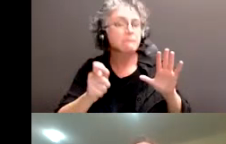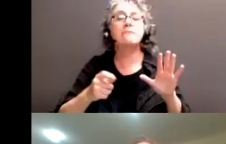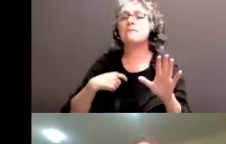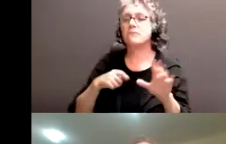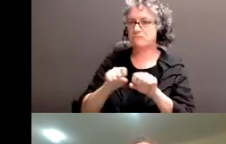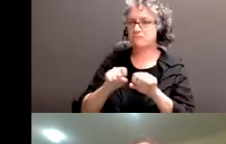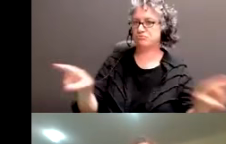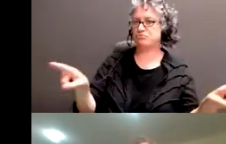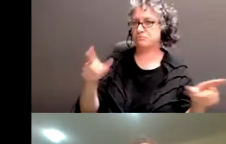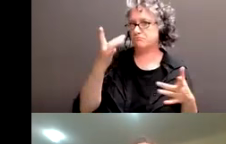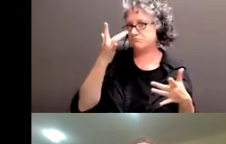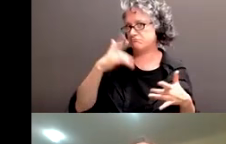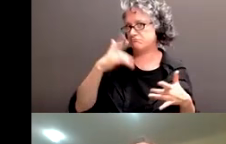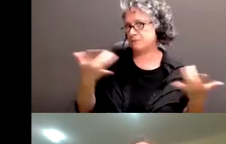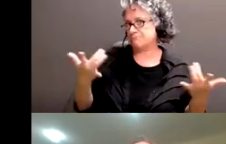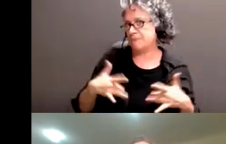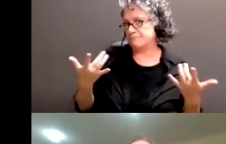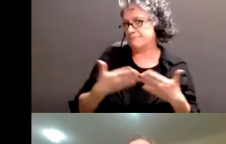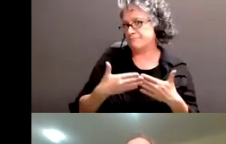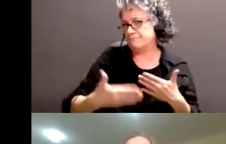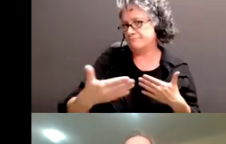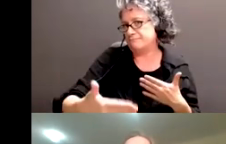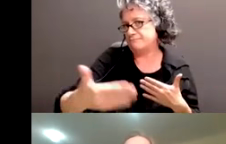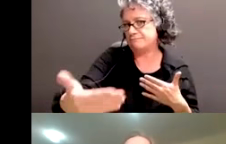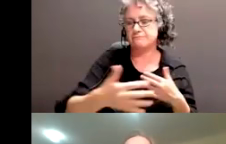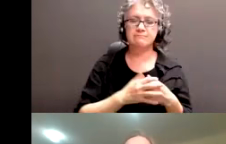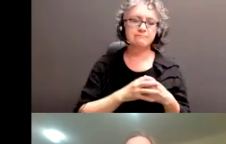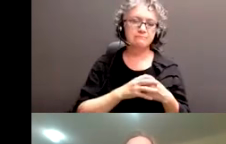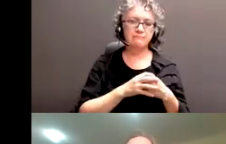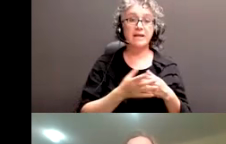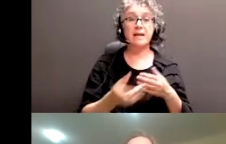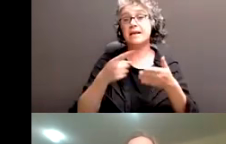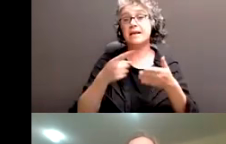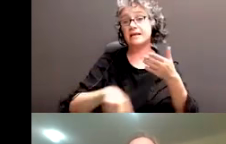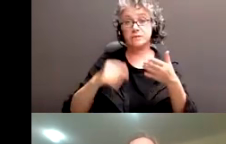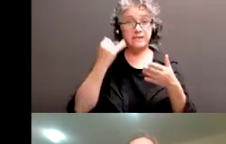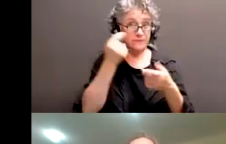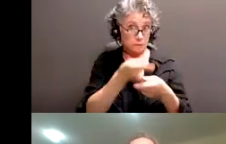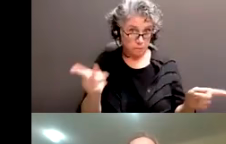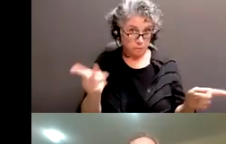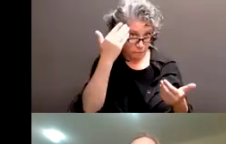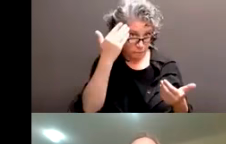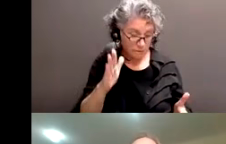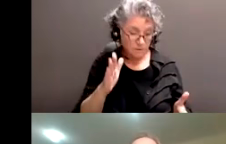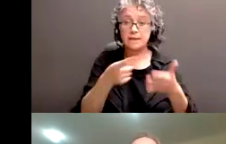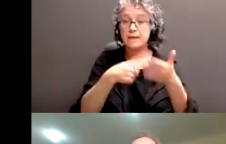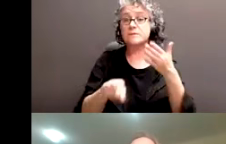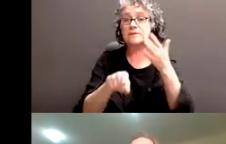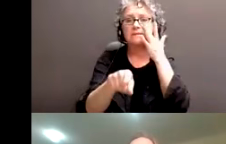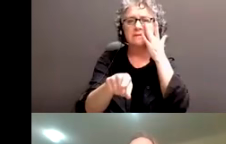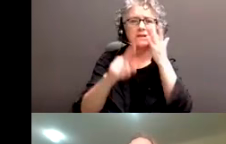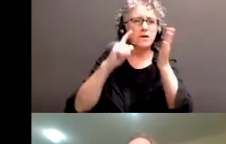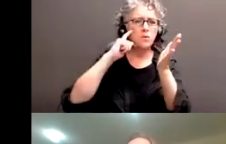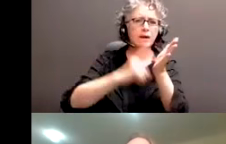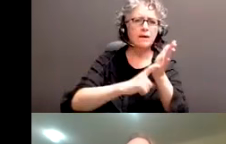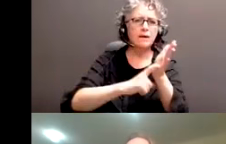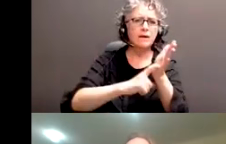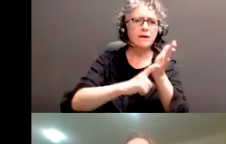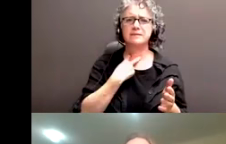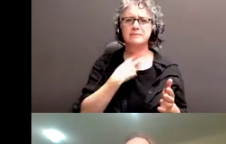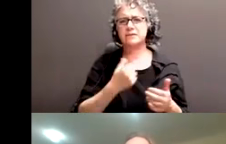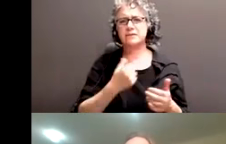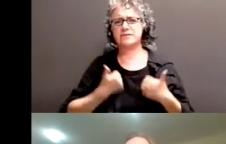events. Next week, for those who aren't familiar, is also the recognition of Victims and Survivors of